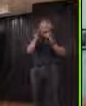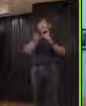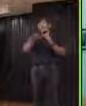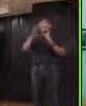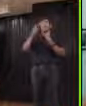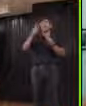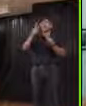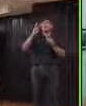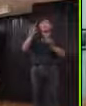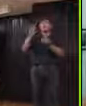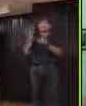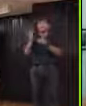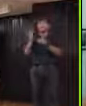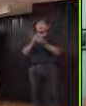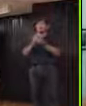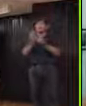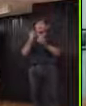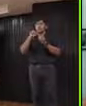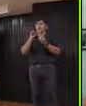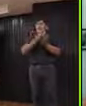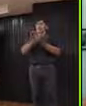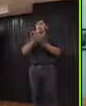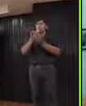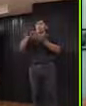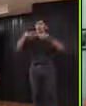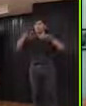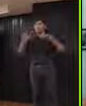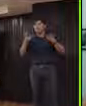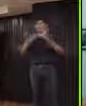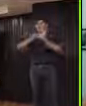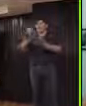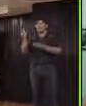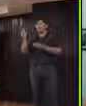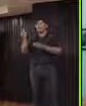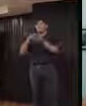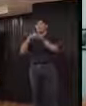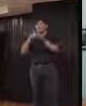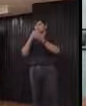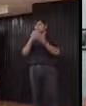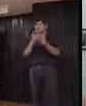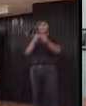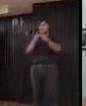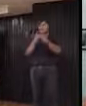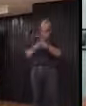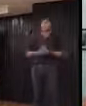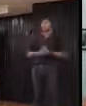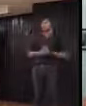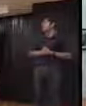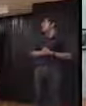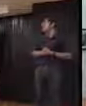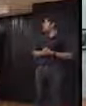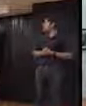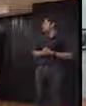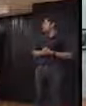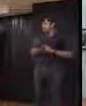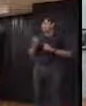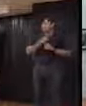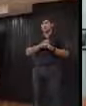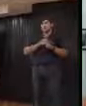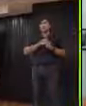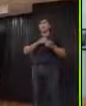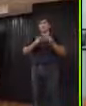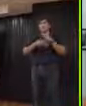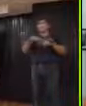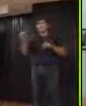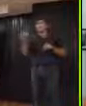different directions? And the other one that was asked, if you could. Yes. I'm sorry, Orgo, because I had to leave for some function.